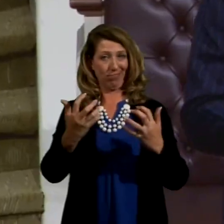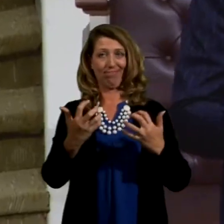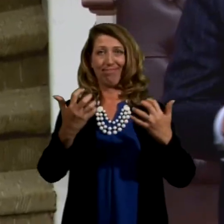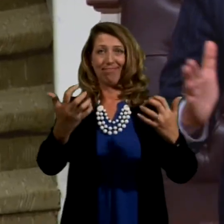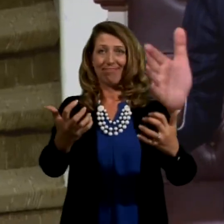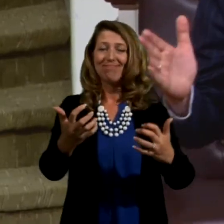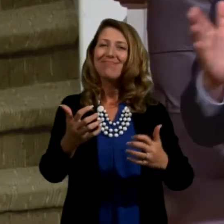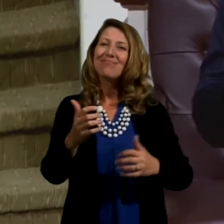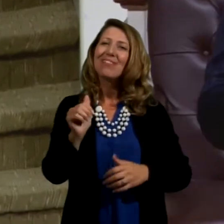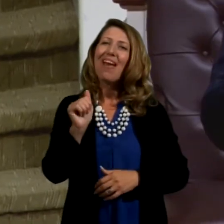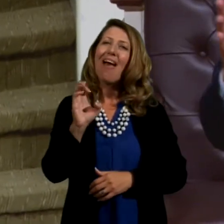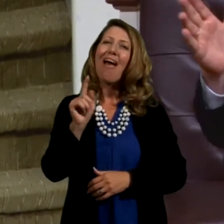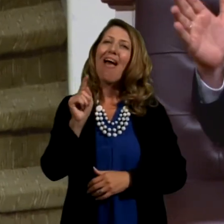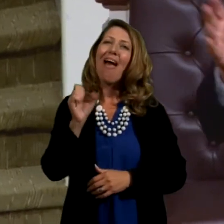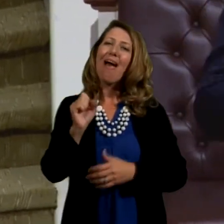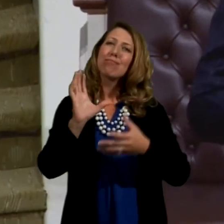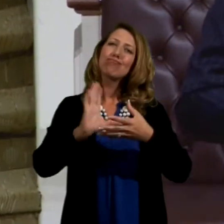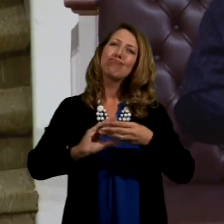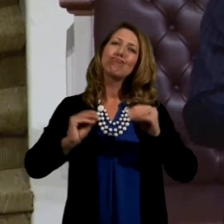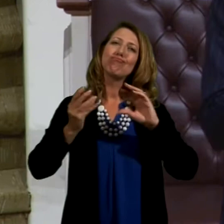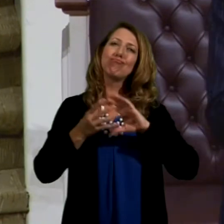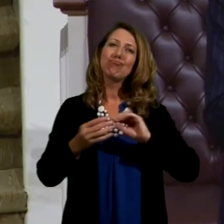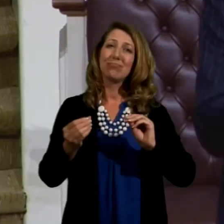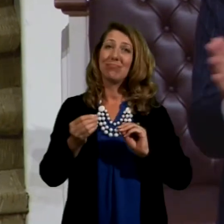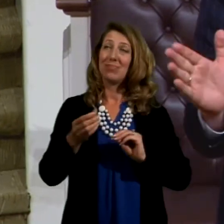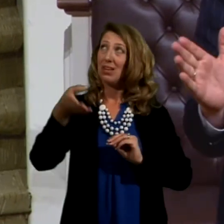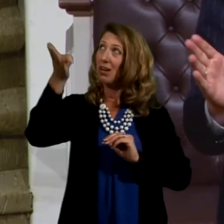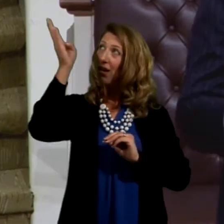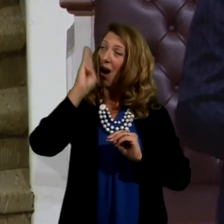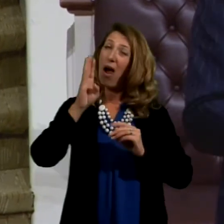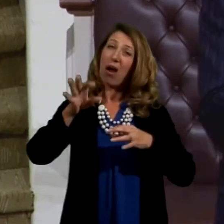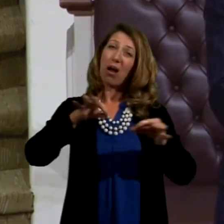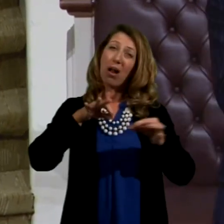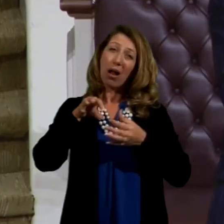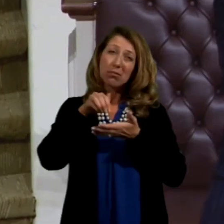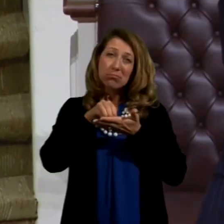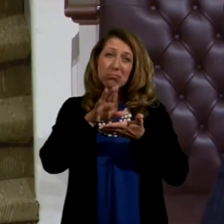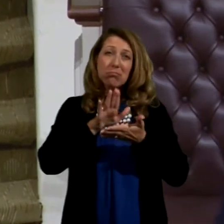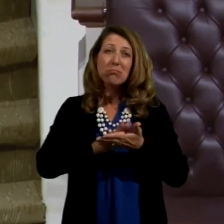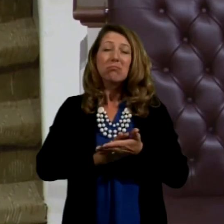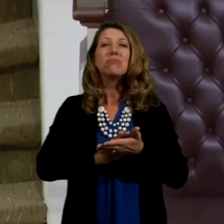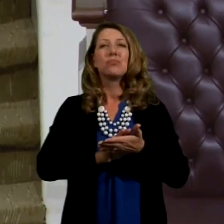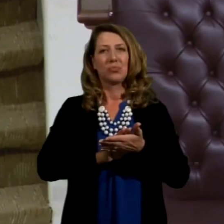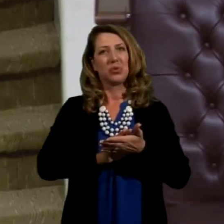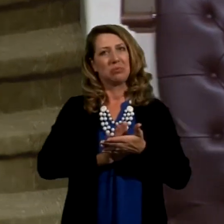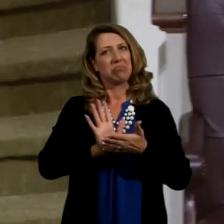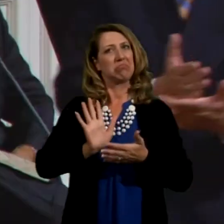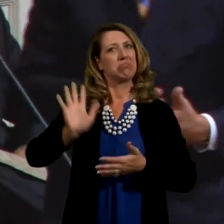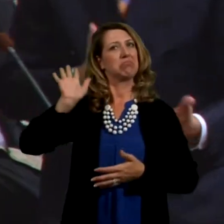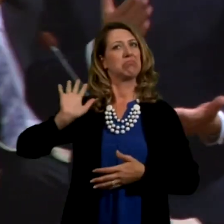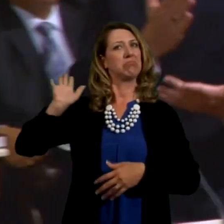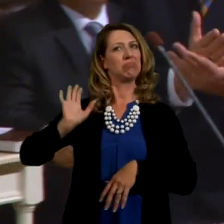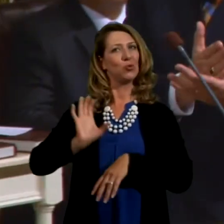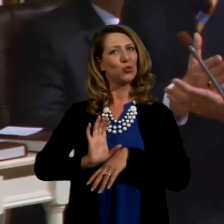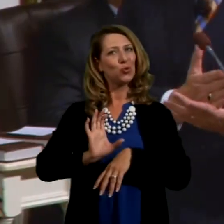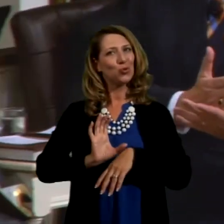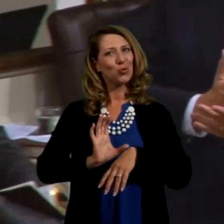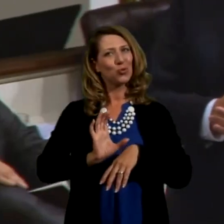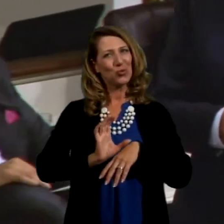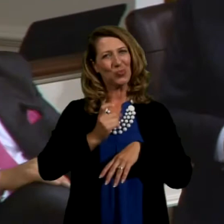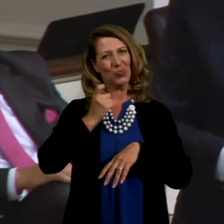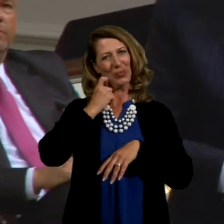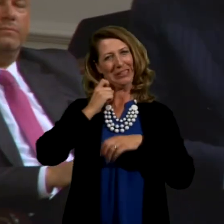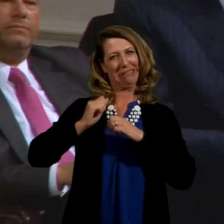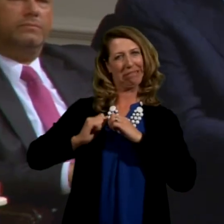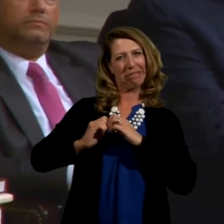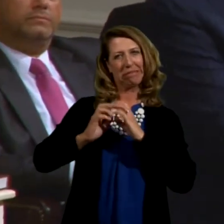book of Acts is a narrative that God tells us, a story. The story of the early church, the young church